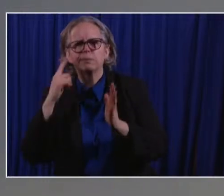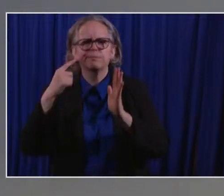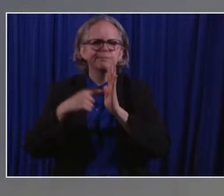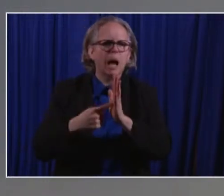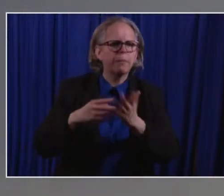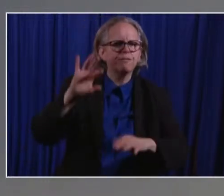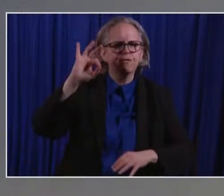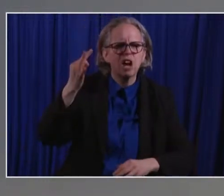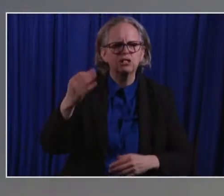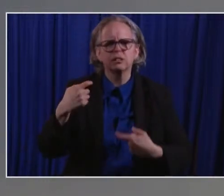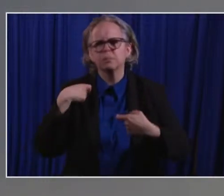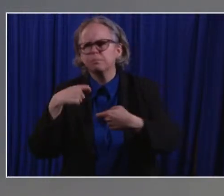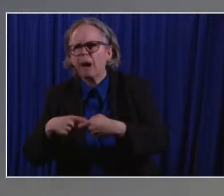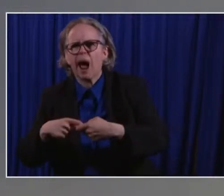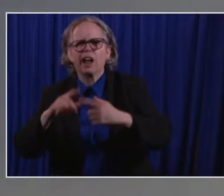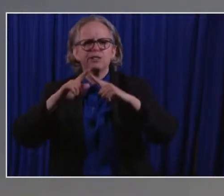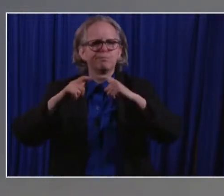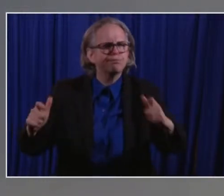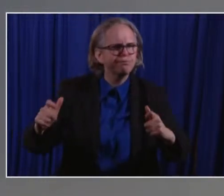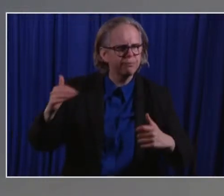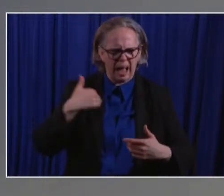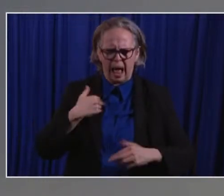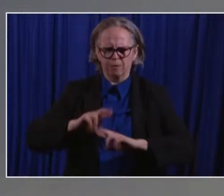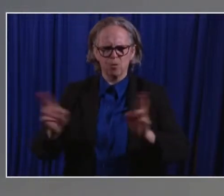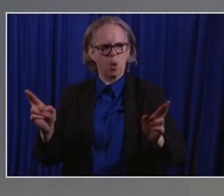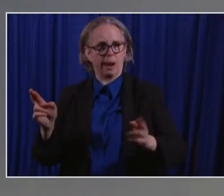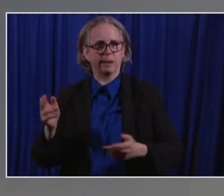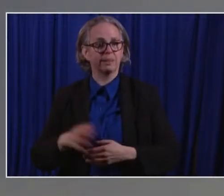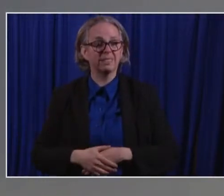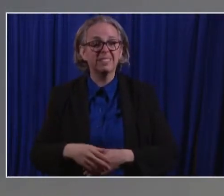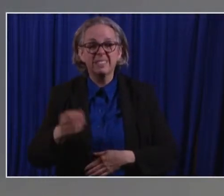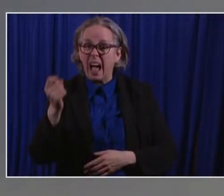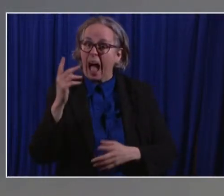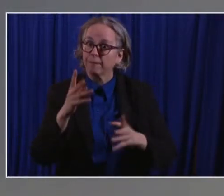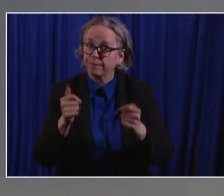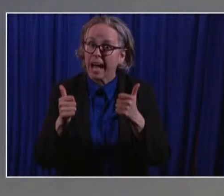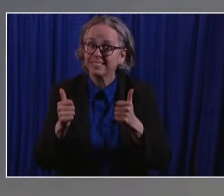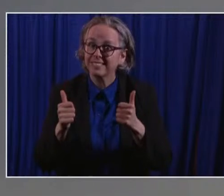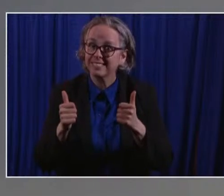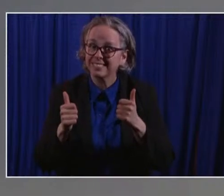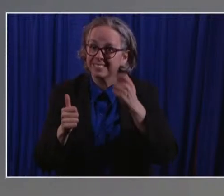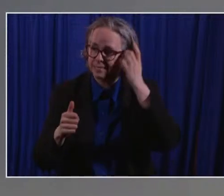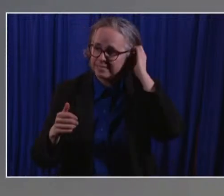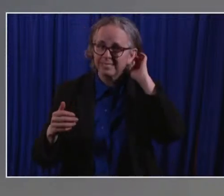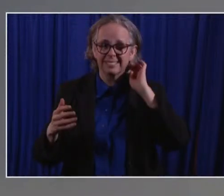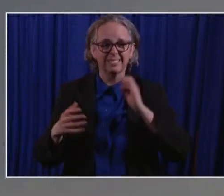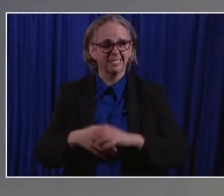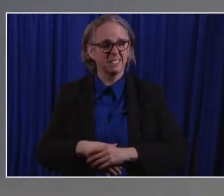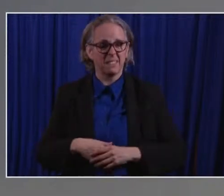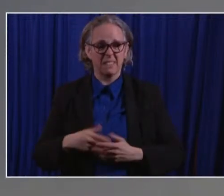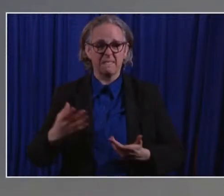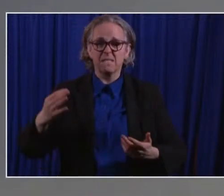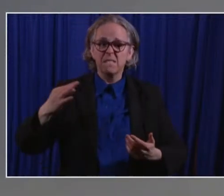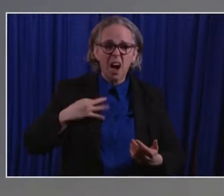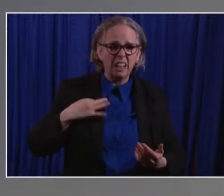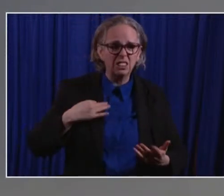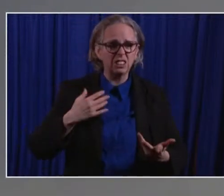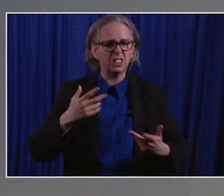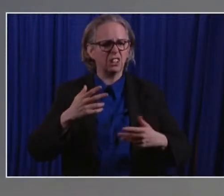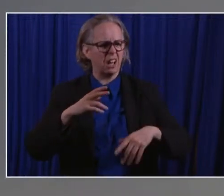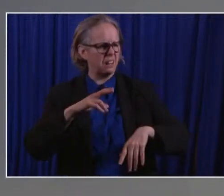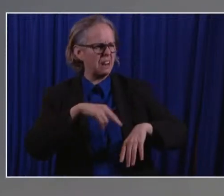Then it's so easy, so fast. And the volunteers and the National Guard are very,